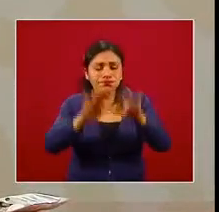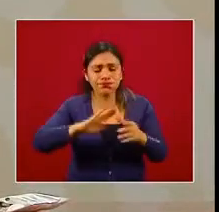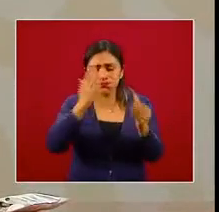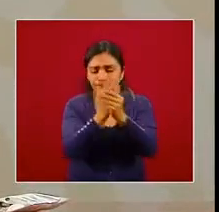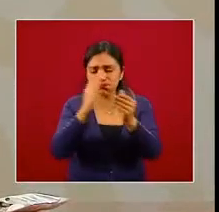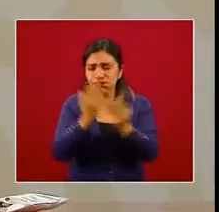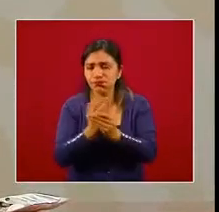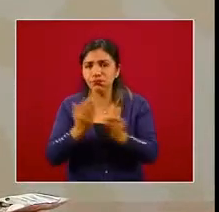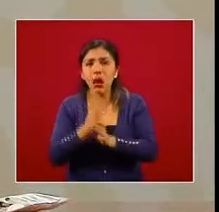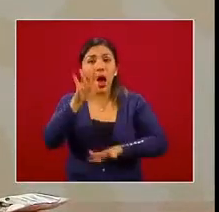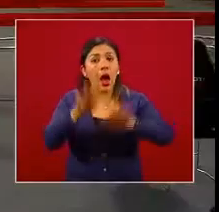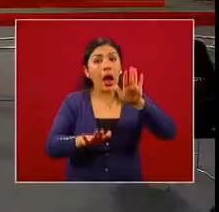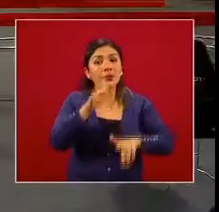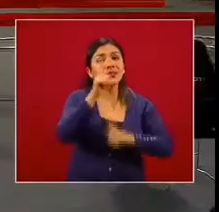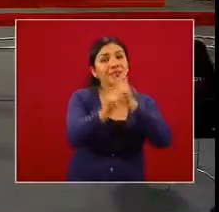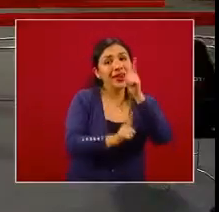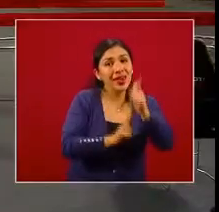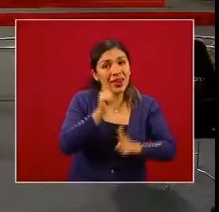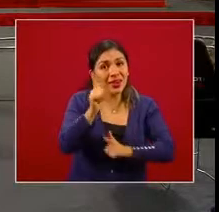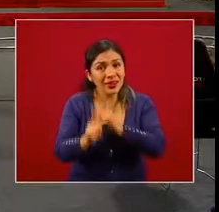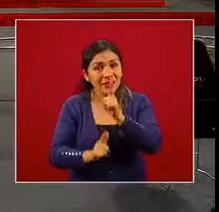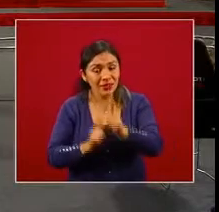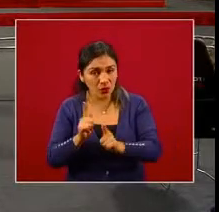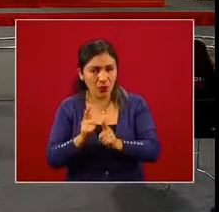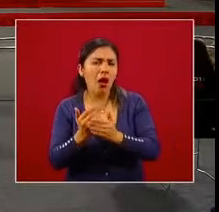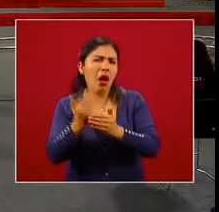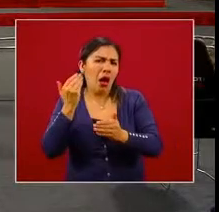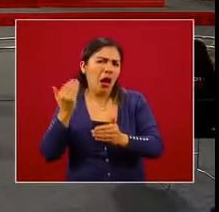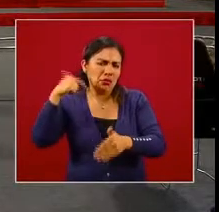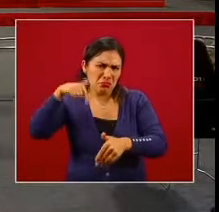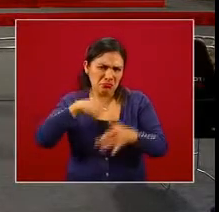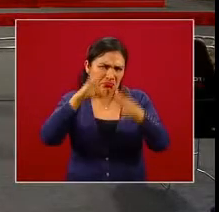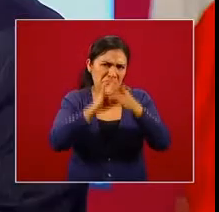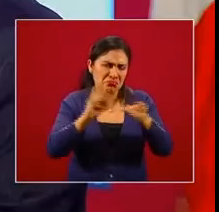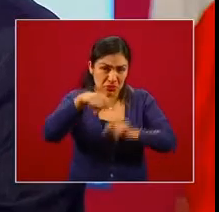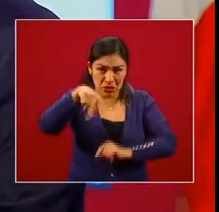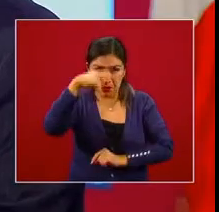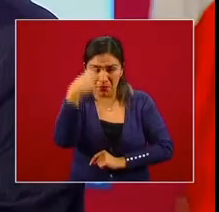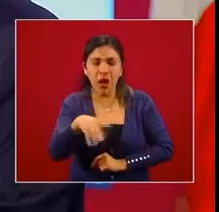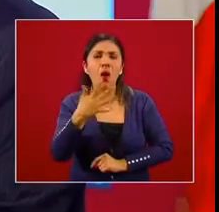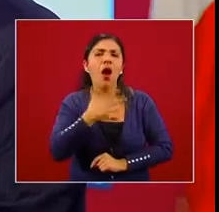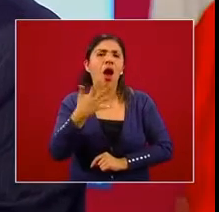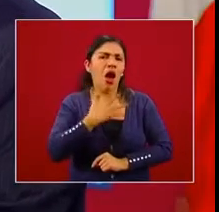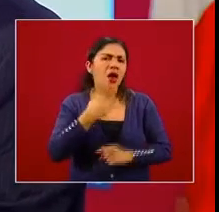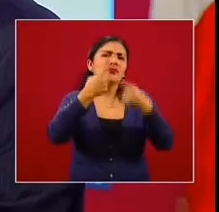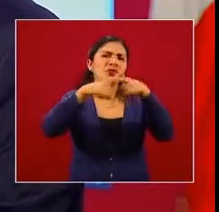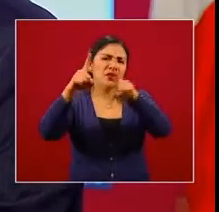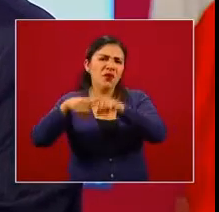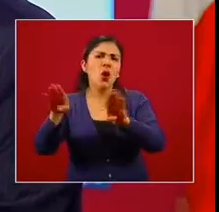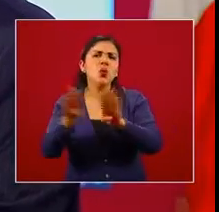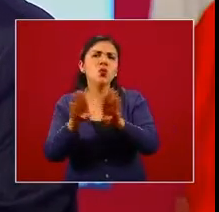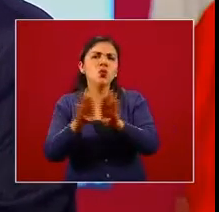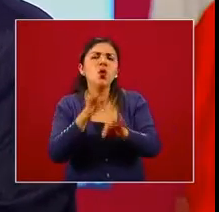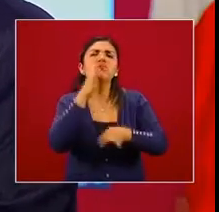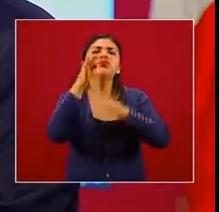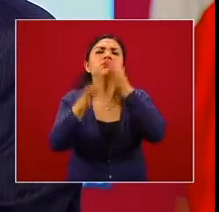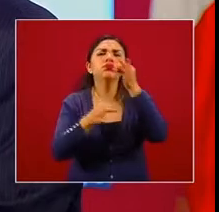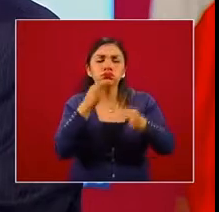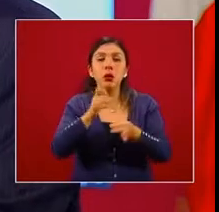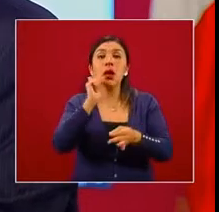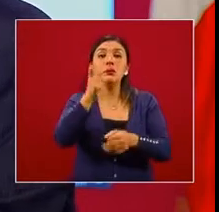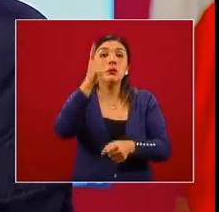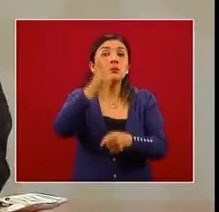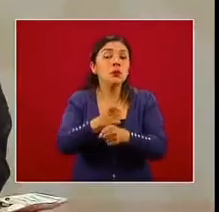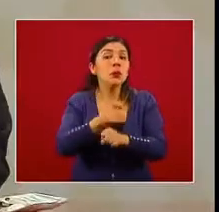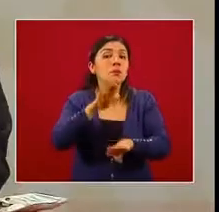This information is collected at a slower speed. As we have explained, in Mexico, we have a number of